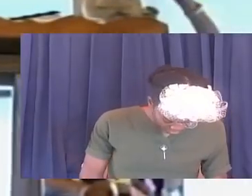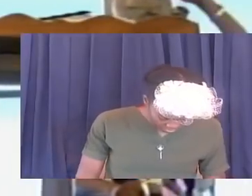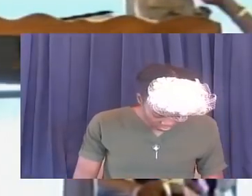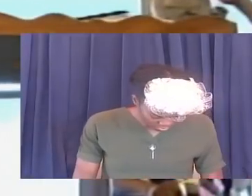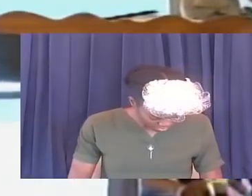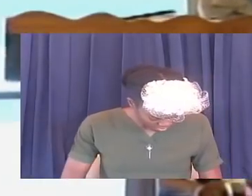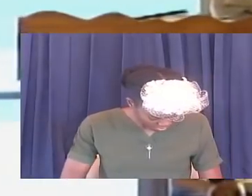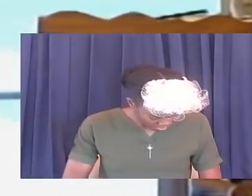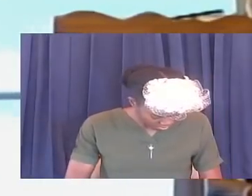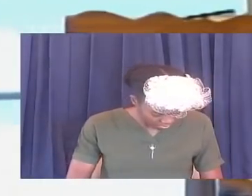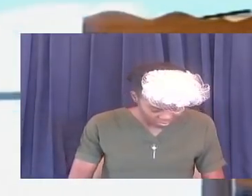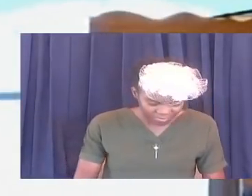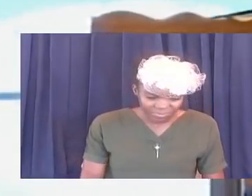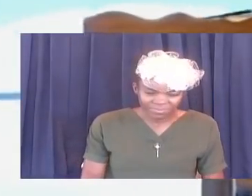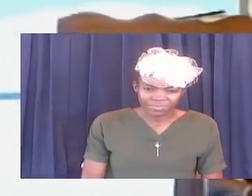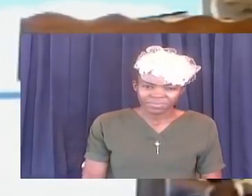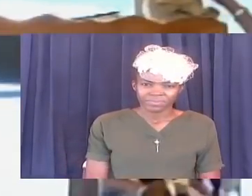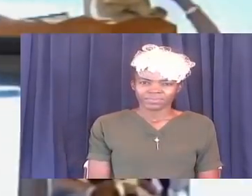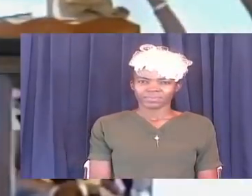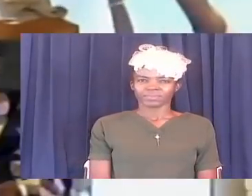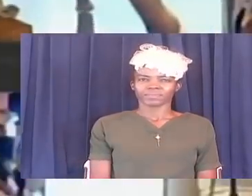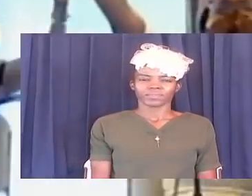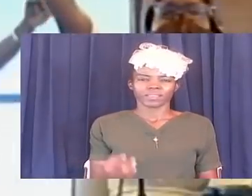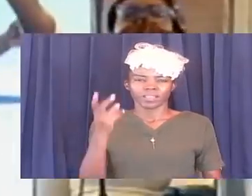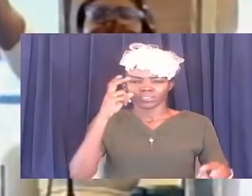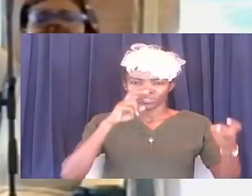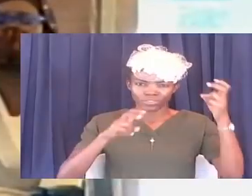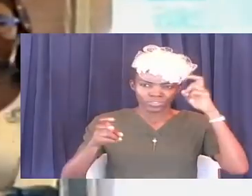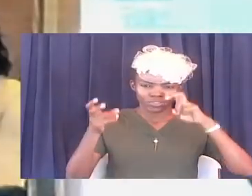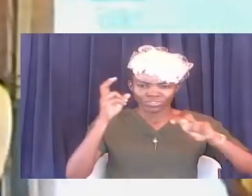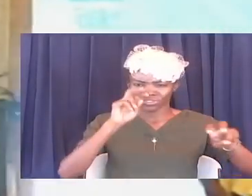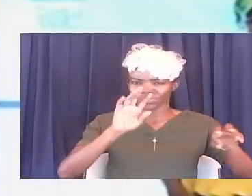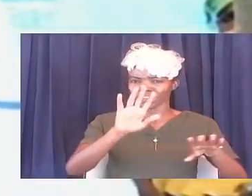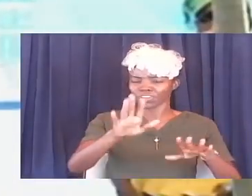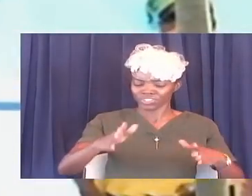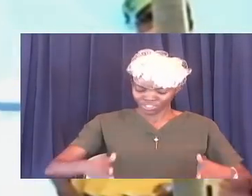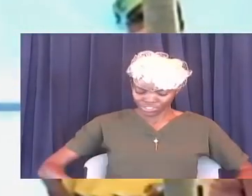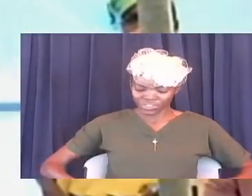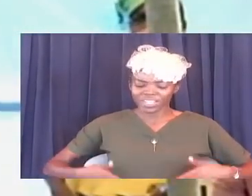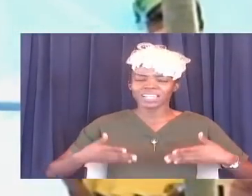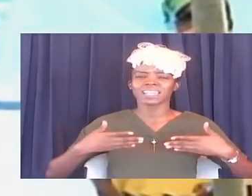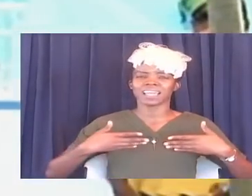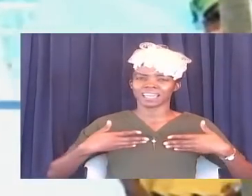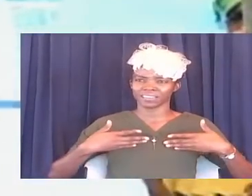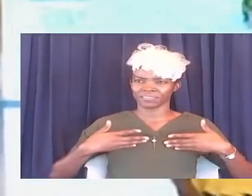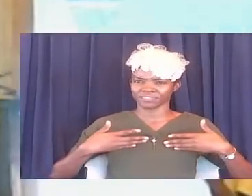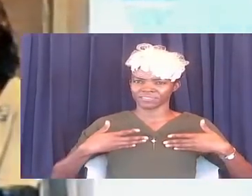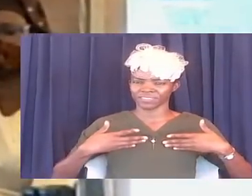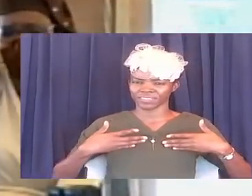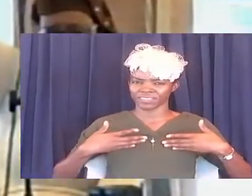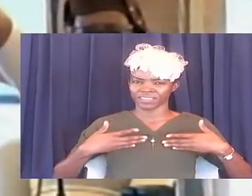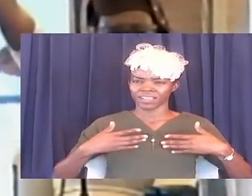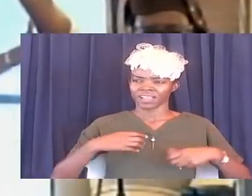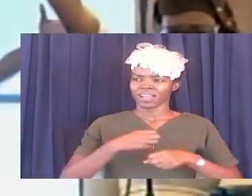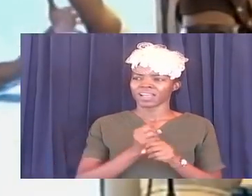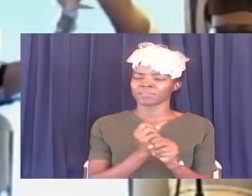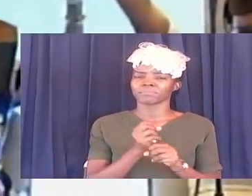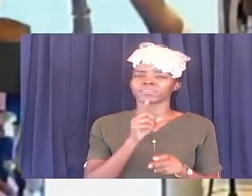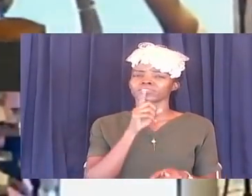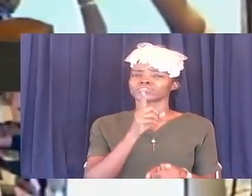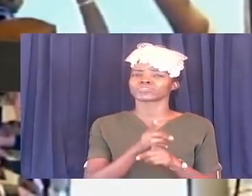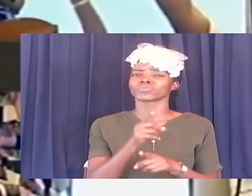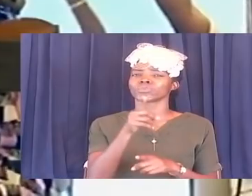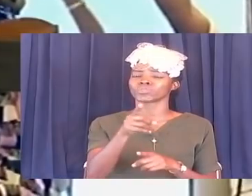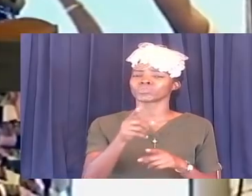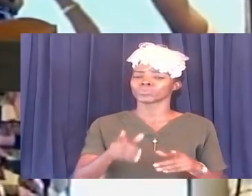take stock of your life, man. Nobody not gonna do it for you. We get too much trouble sometimes, man. We have to learn for